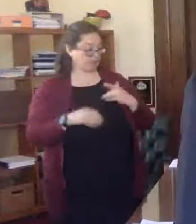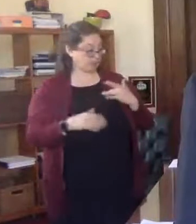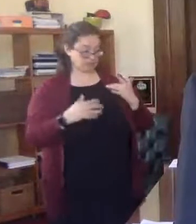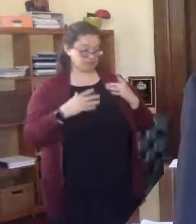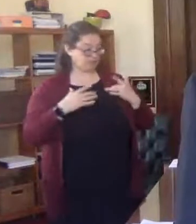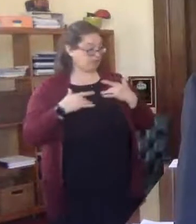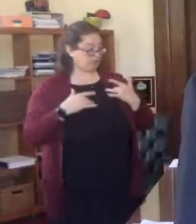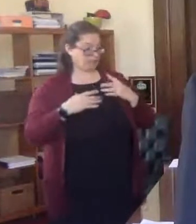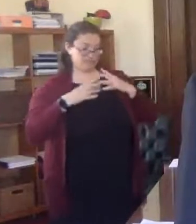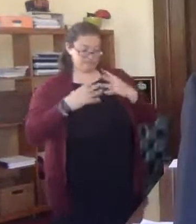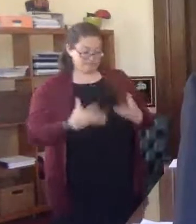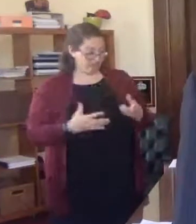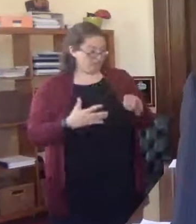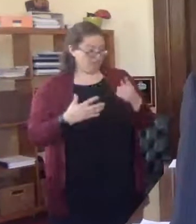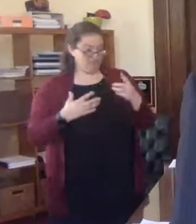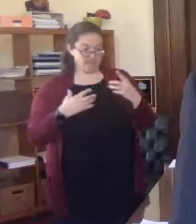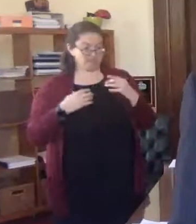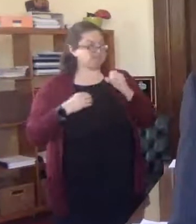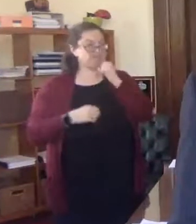of their self-quarantine period